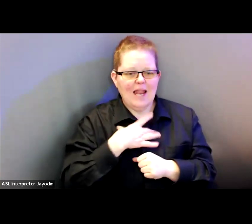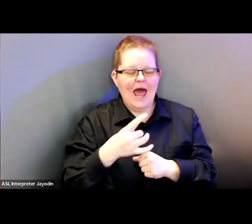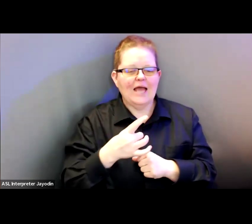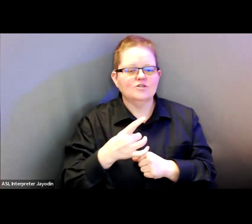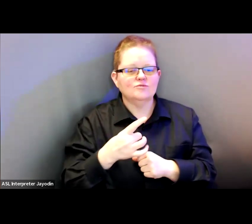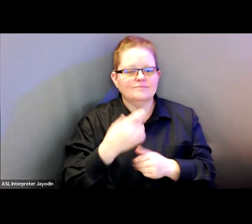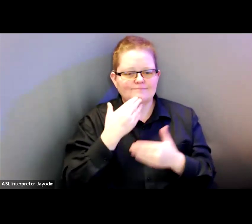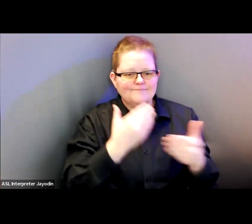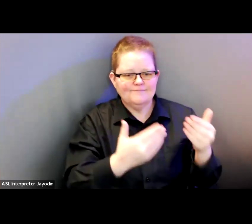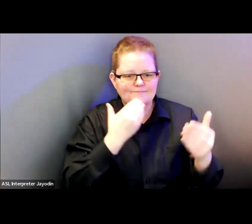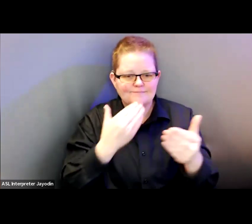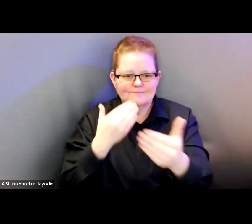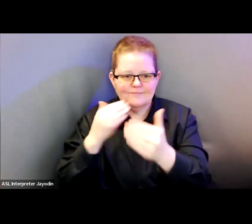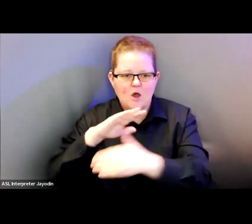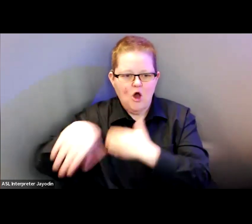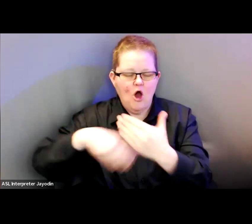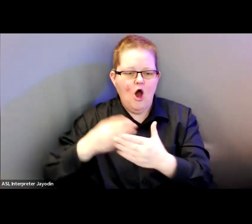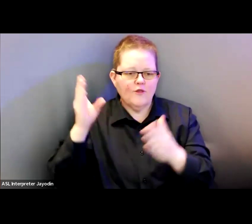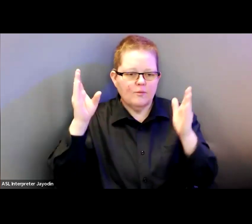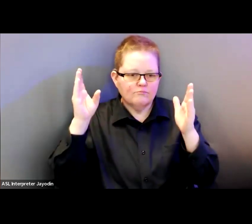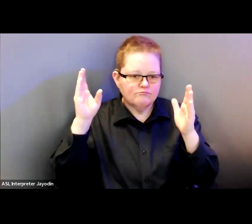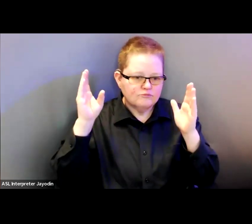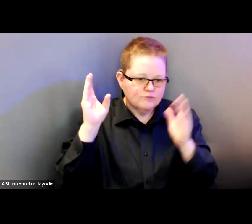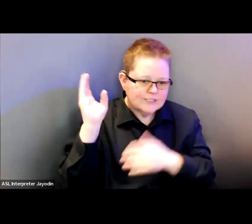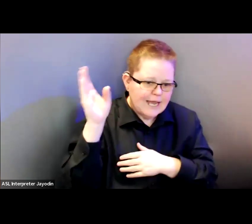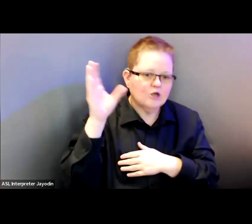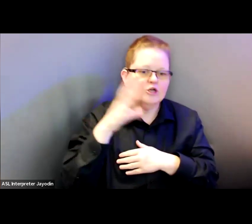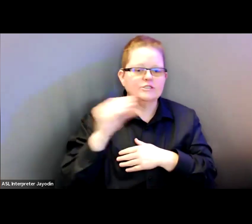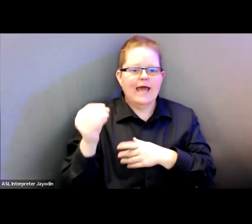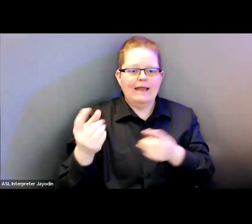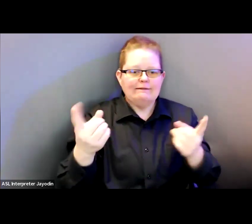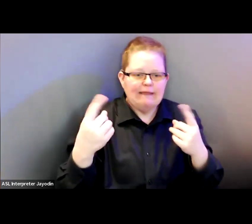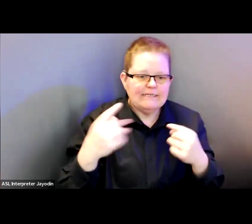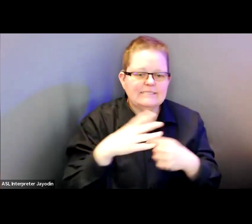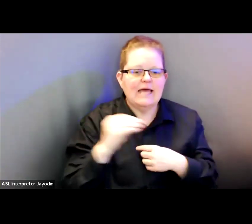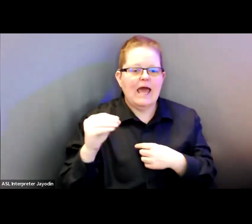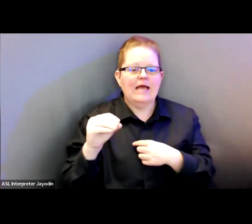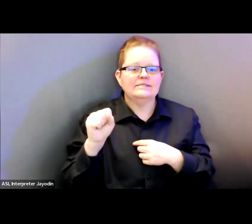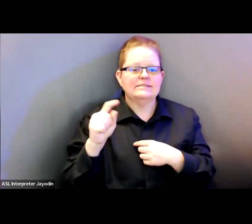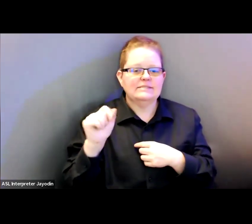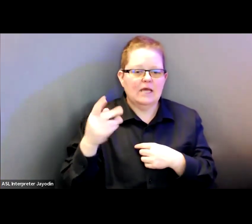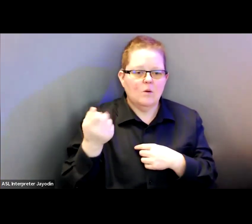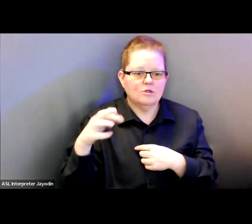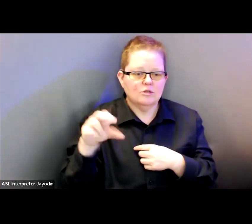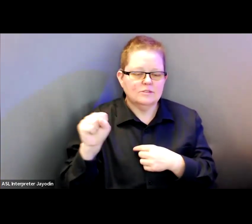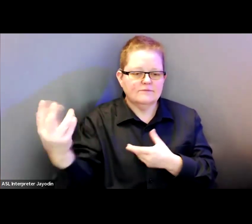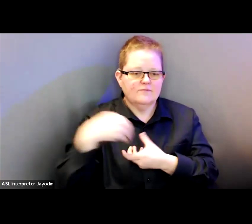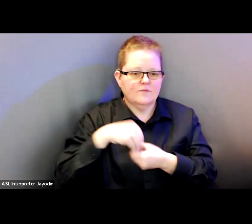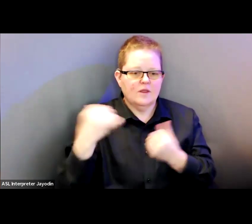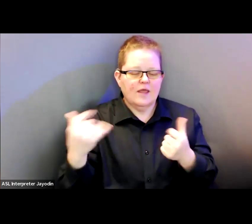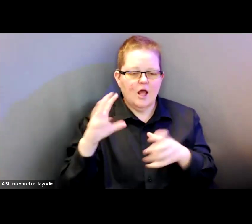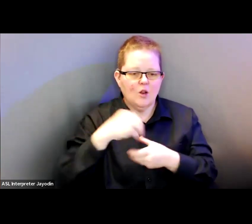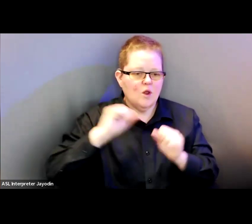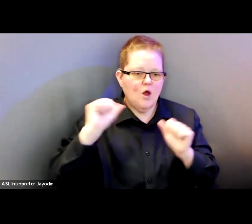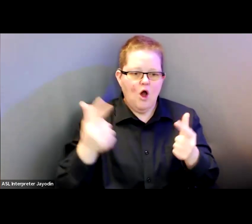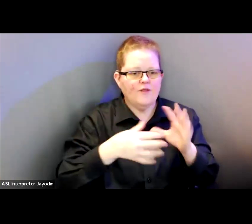to all of our presenters, the attendees, stakeholders for joining us today, including those who provided oral public